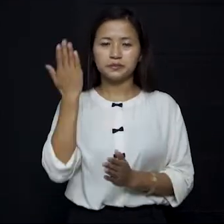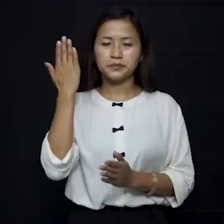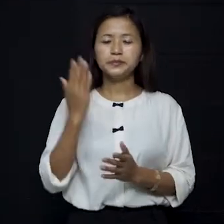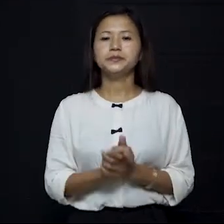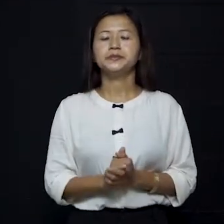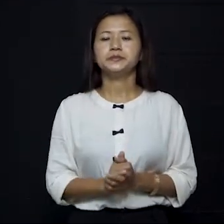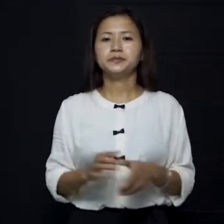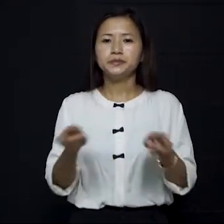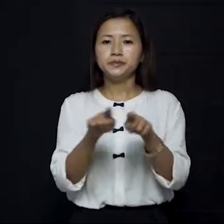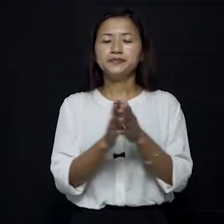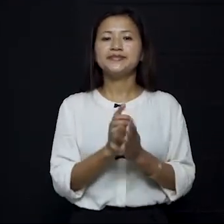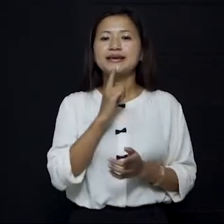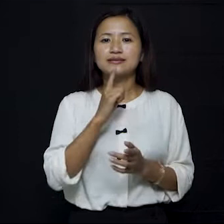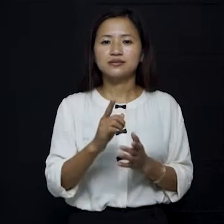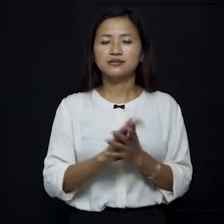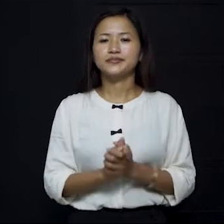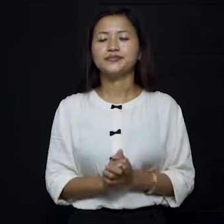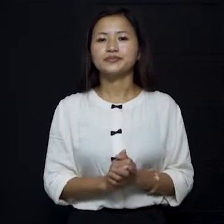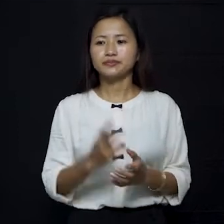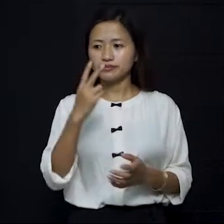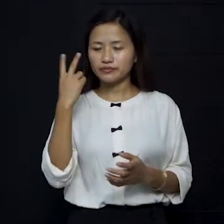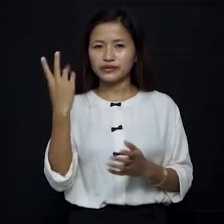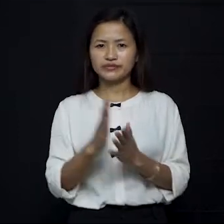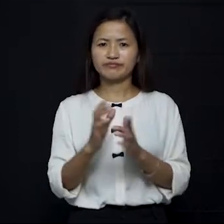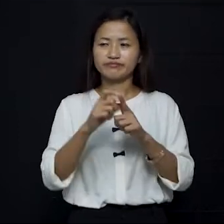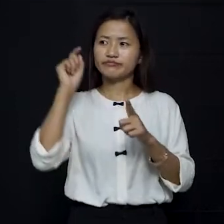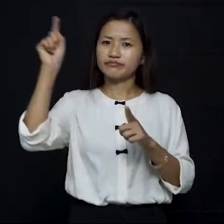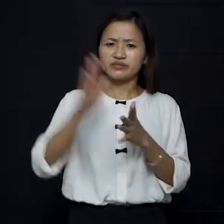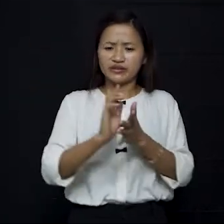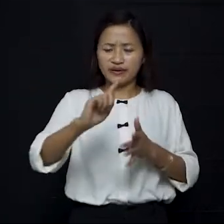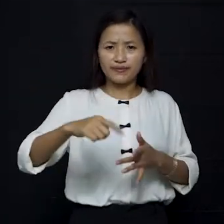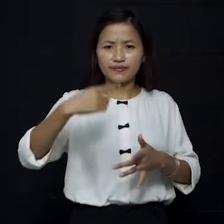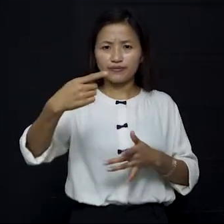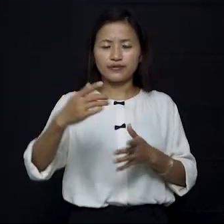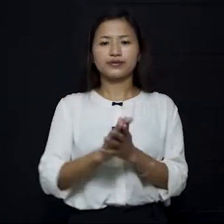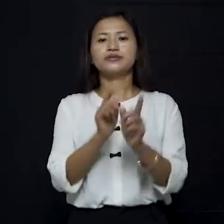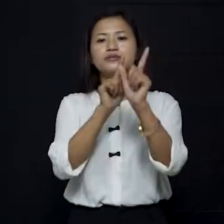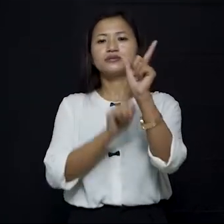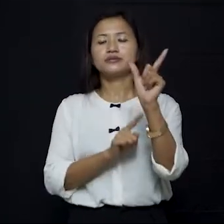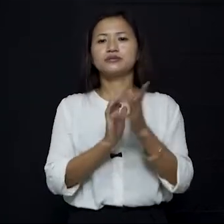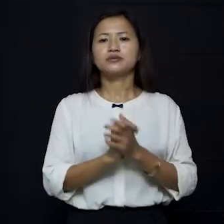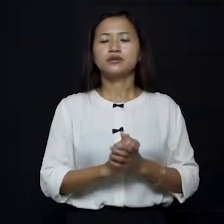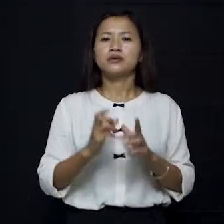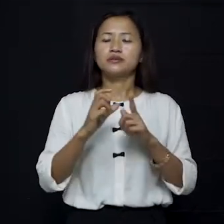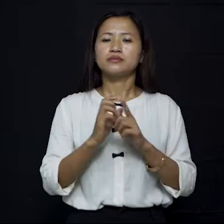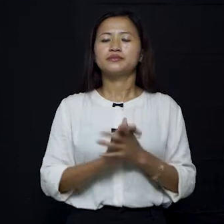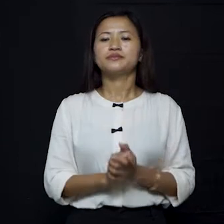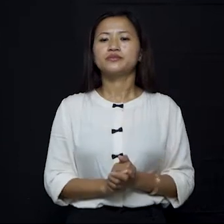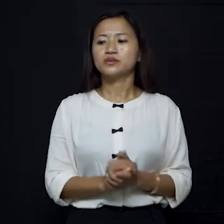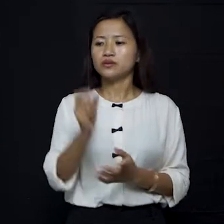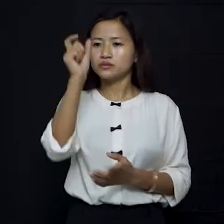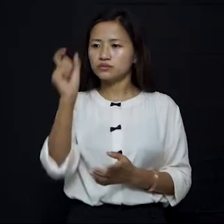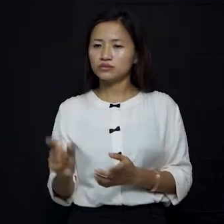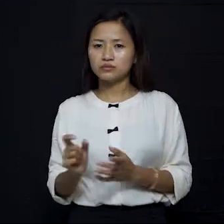I say he visited Delhi every year, that means we are talking about the word